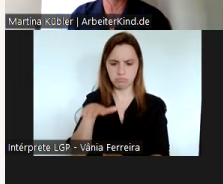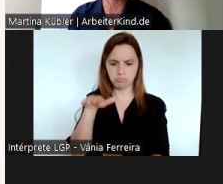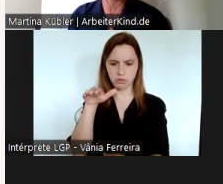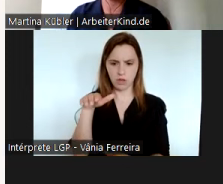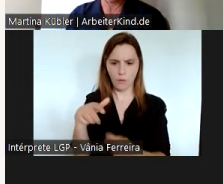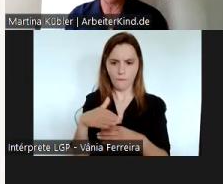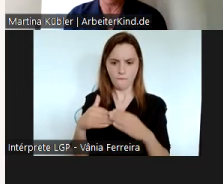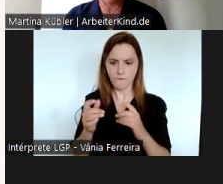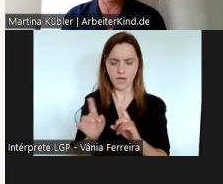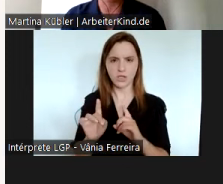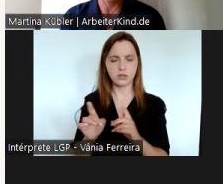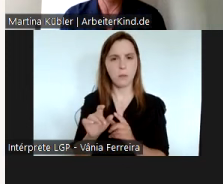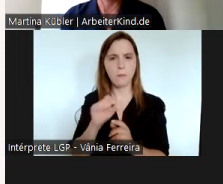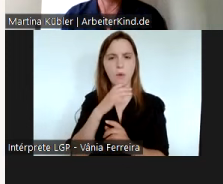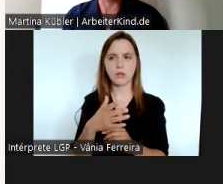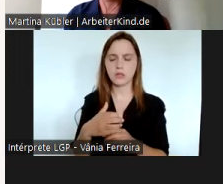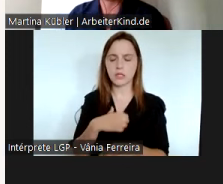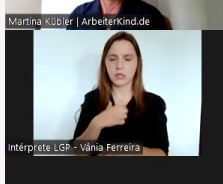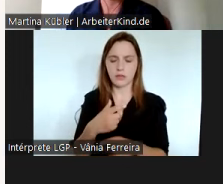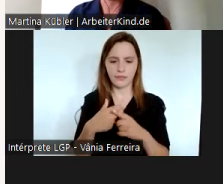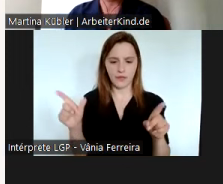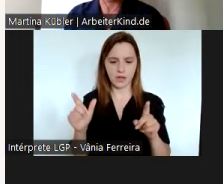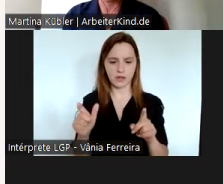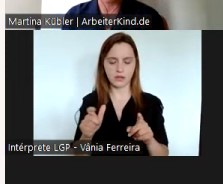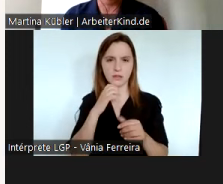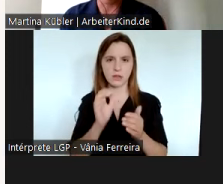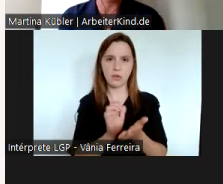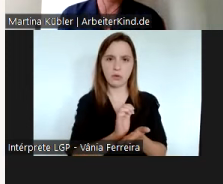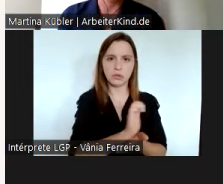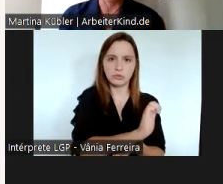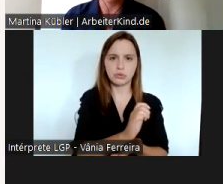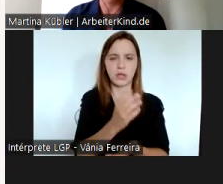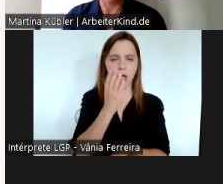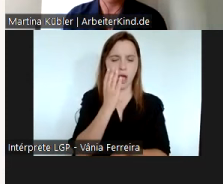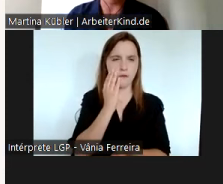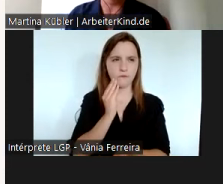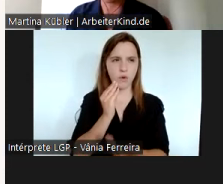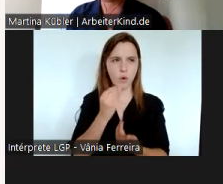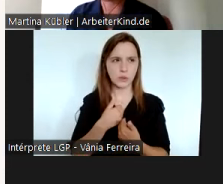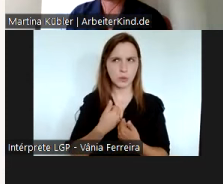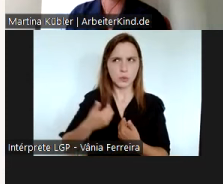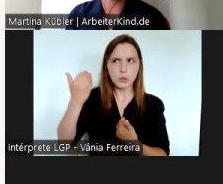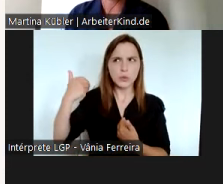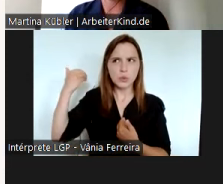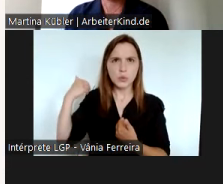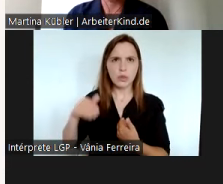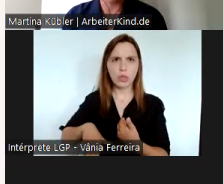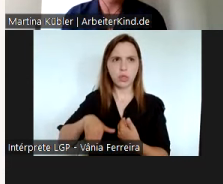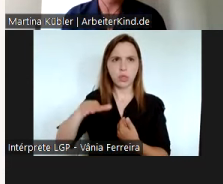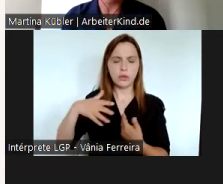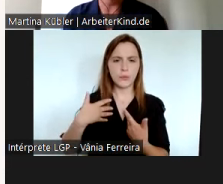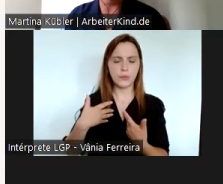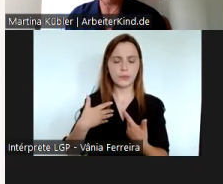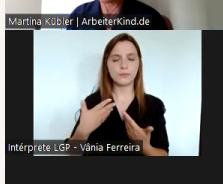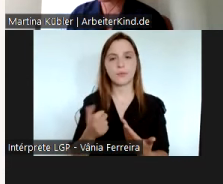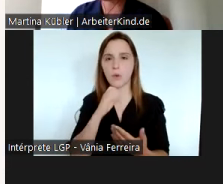different, or you might feel outcast, and also maybe some amount of shame about your about your background. And then